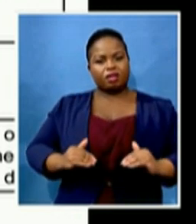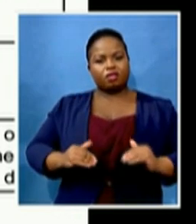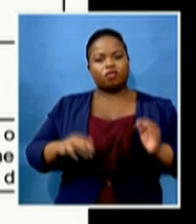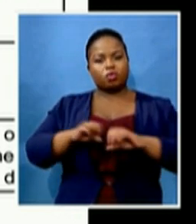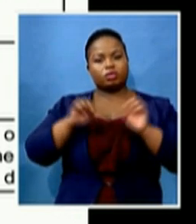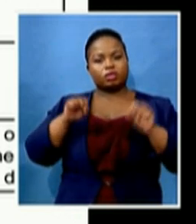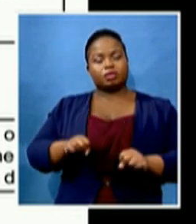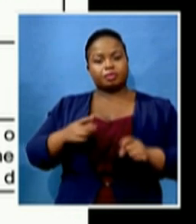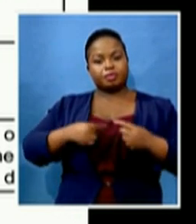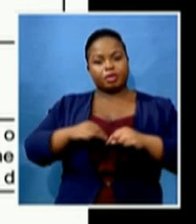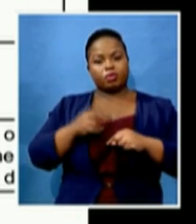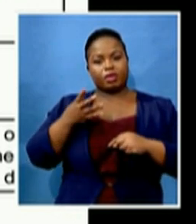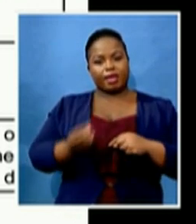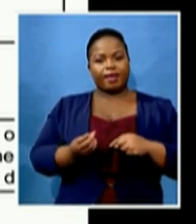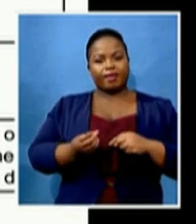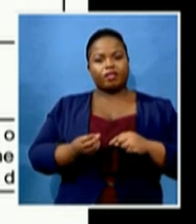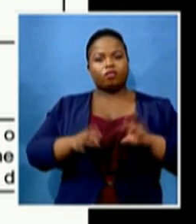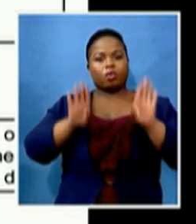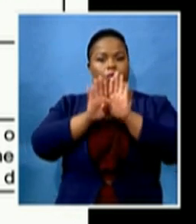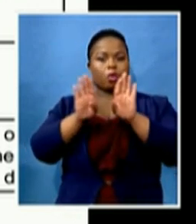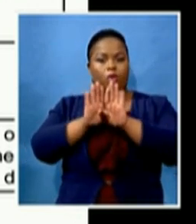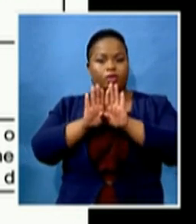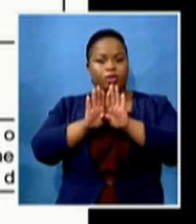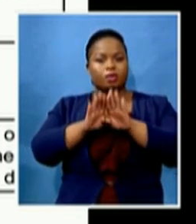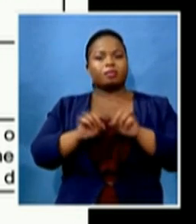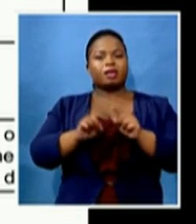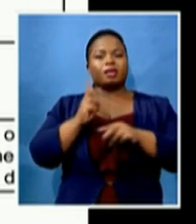basically quantifies social distancing imposed